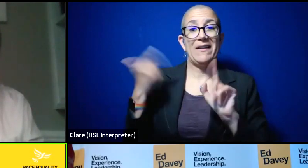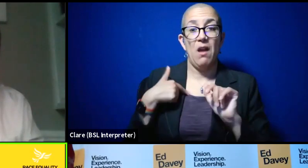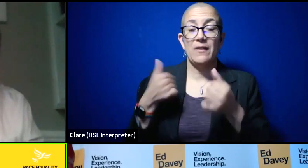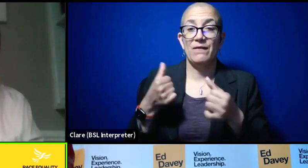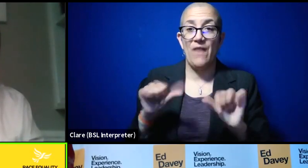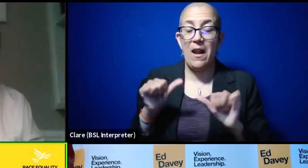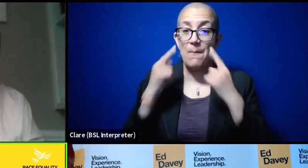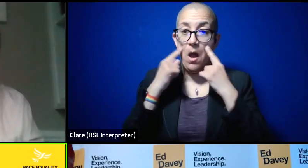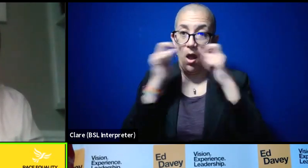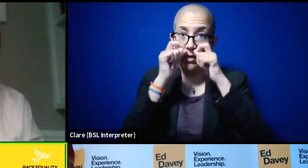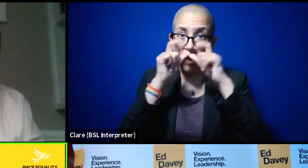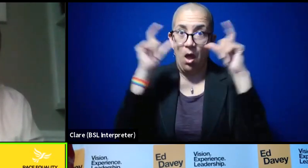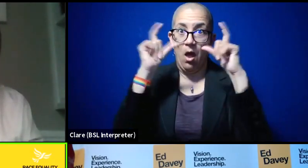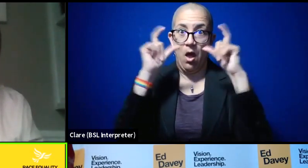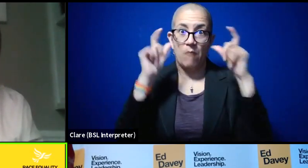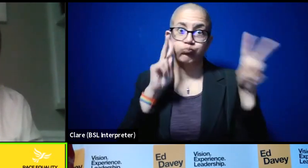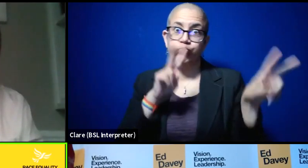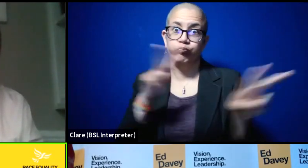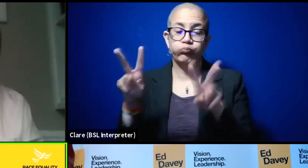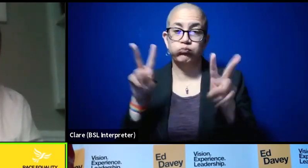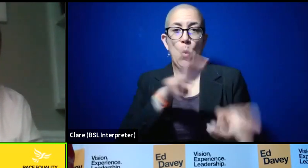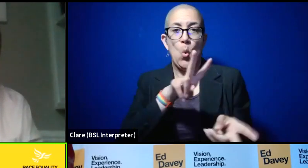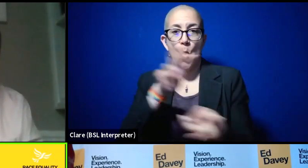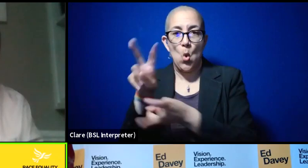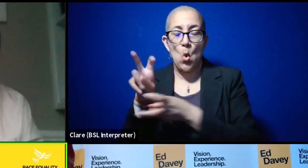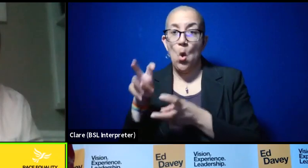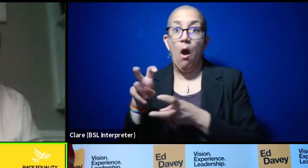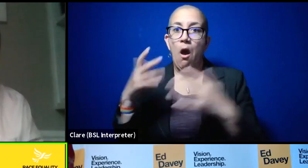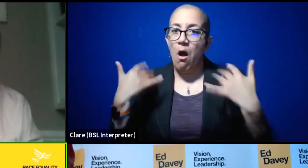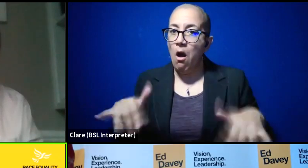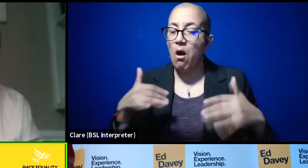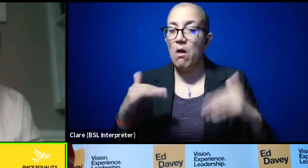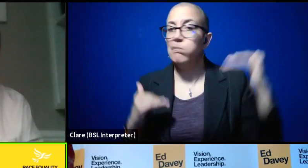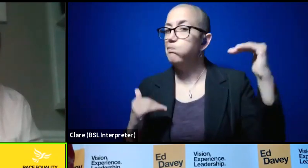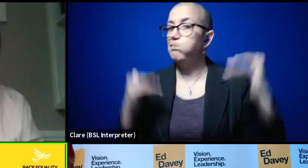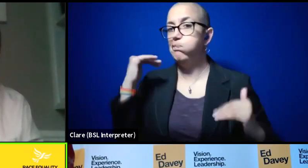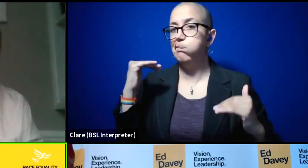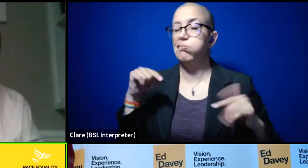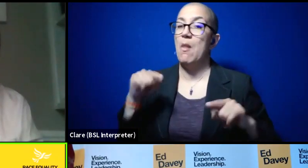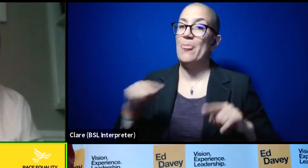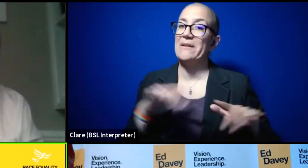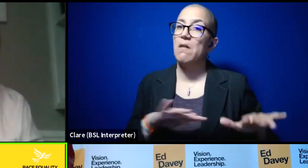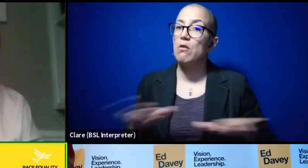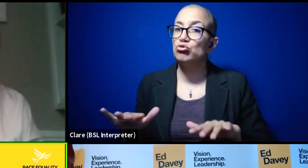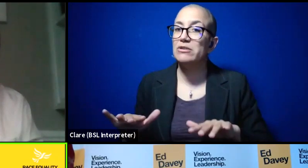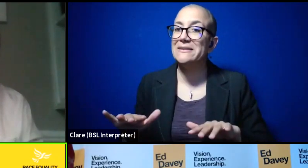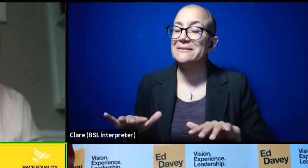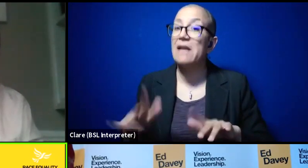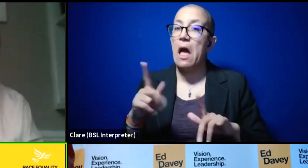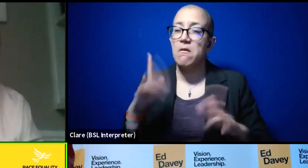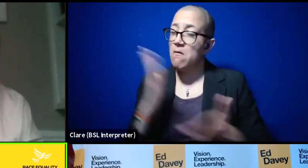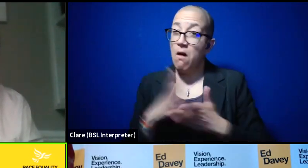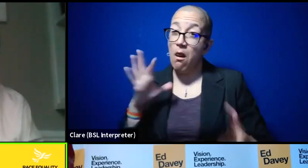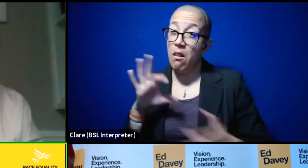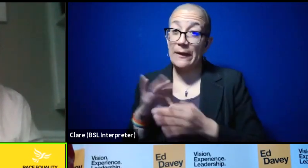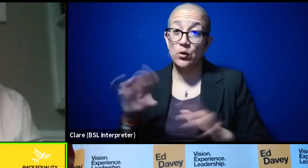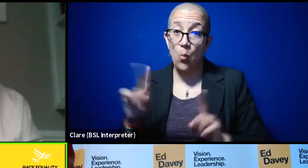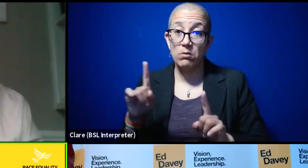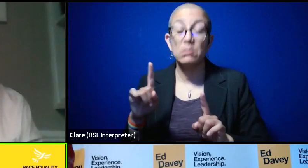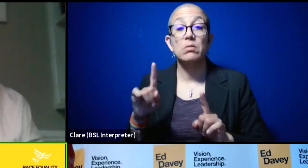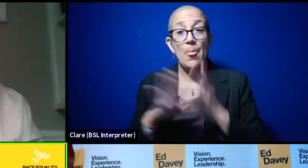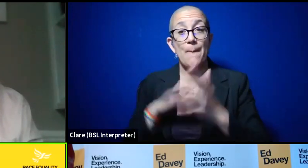were wide open about the extent of inequality in this country and how closely linked it is to the background of your